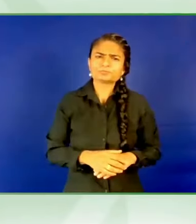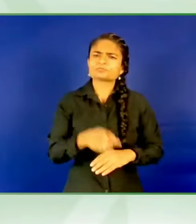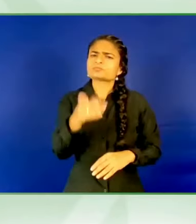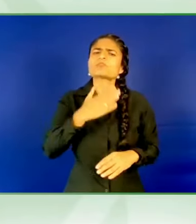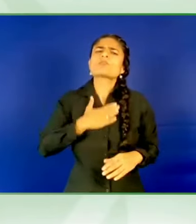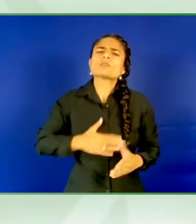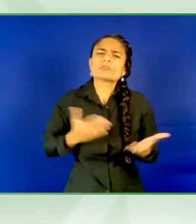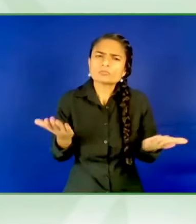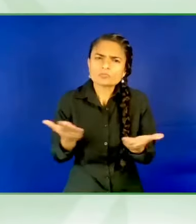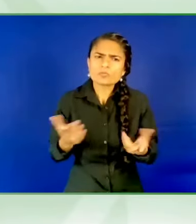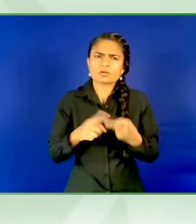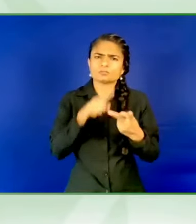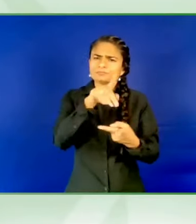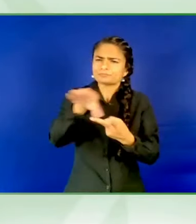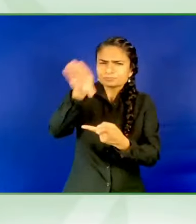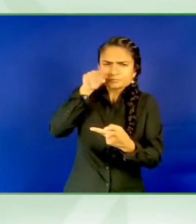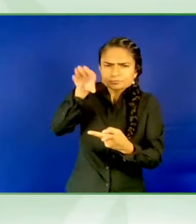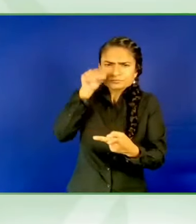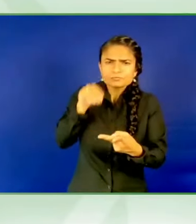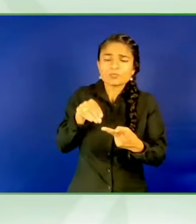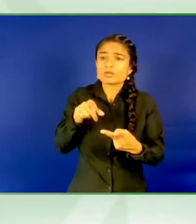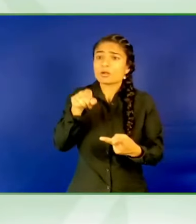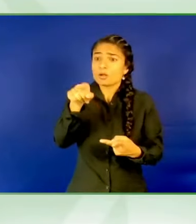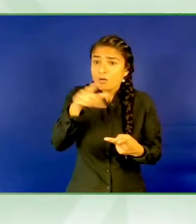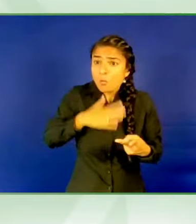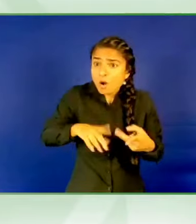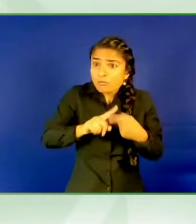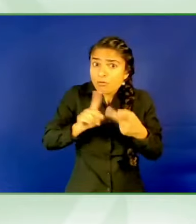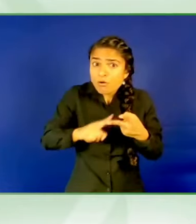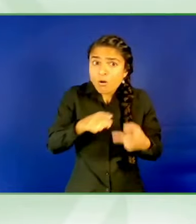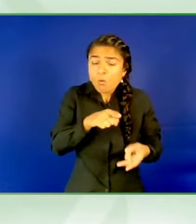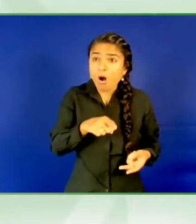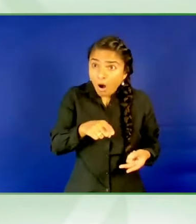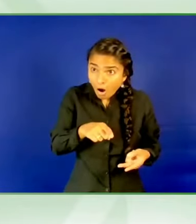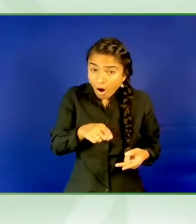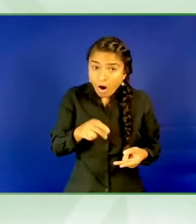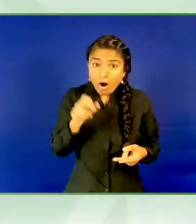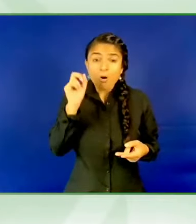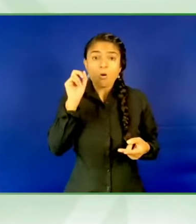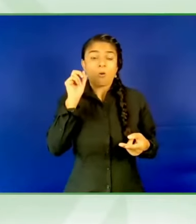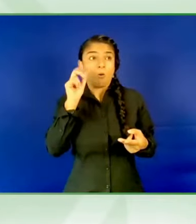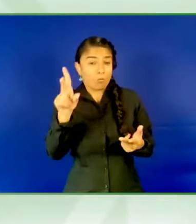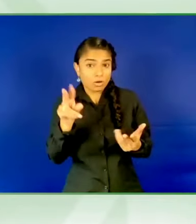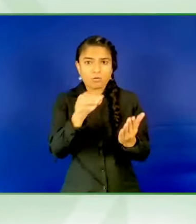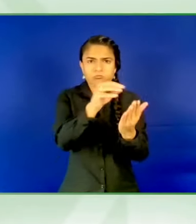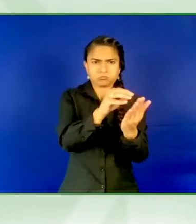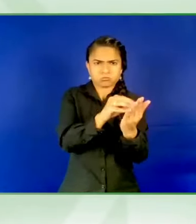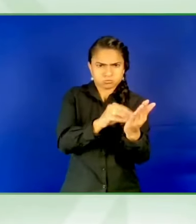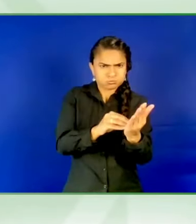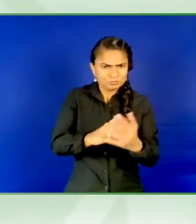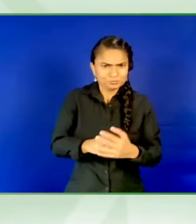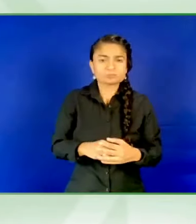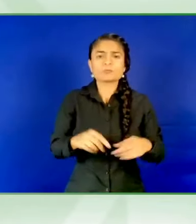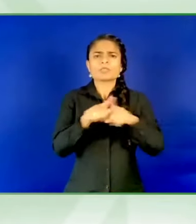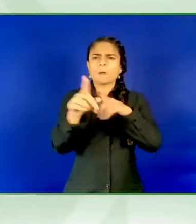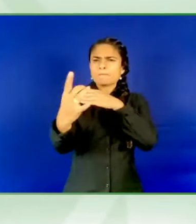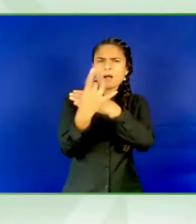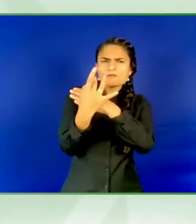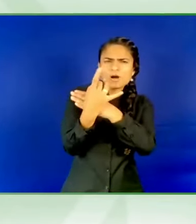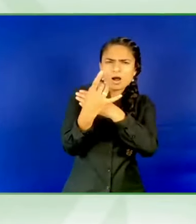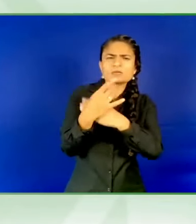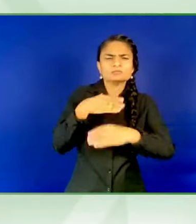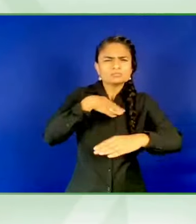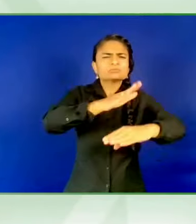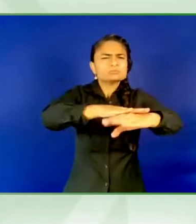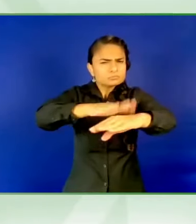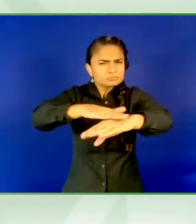because when you start to think about diversity in the way the people perceive the world is